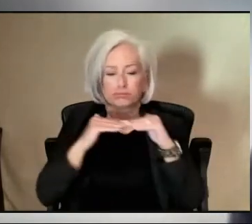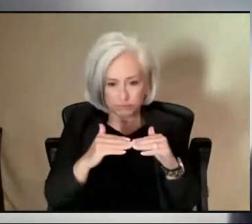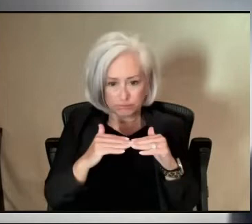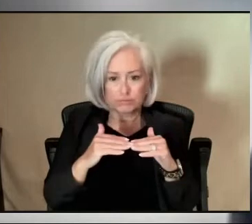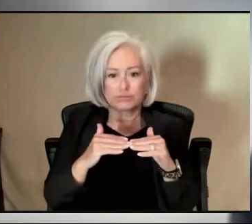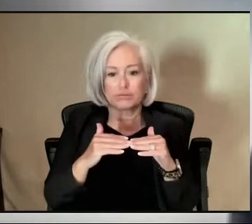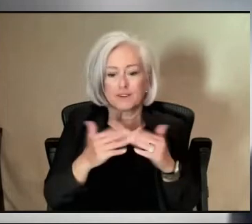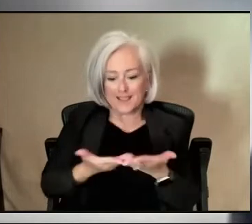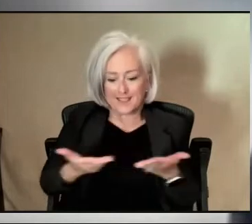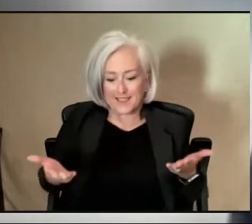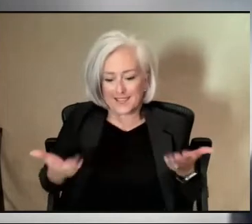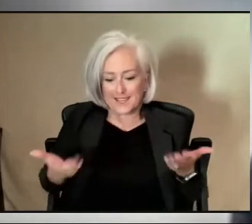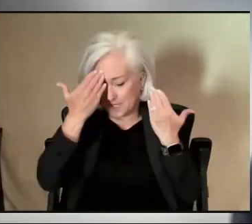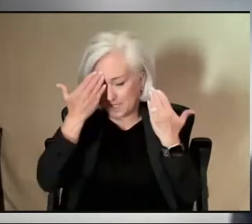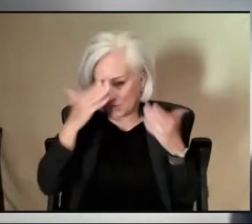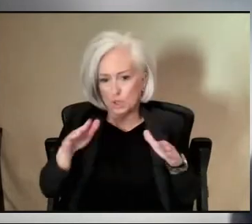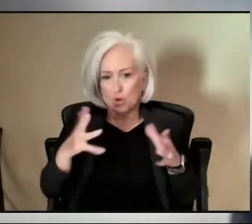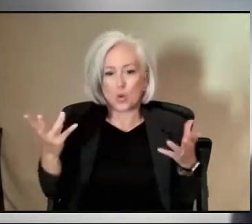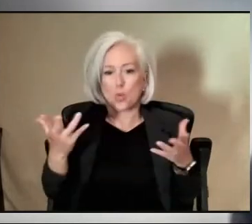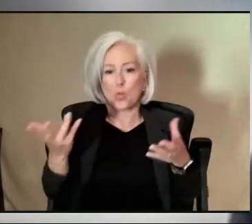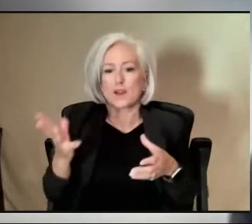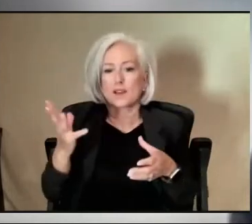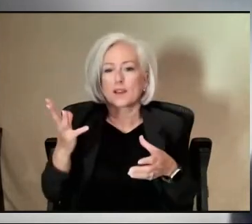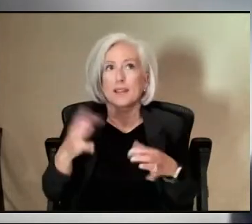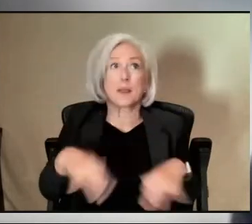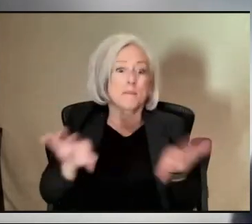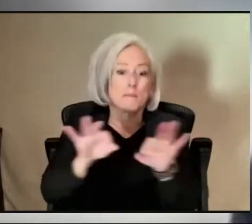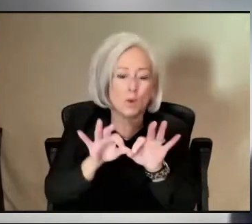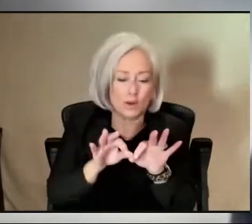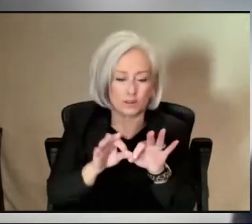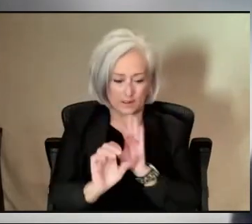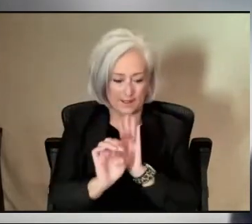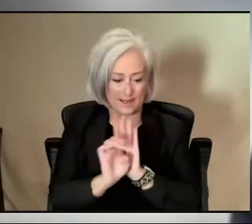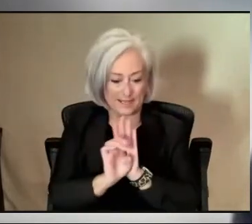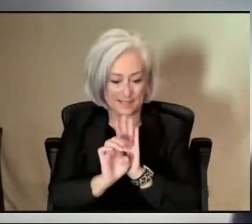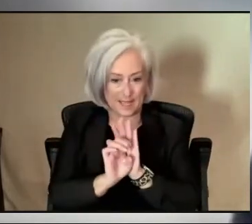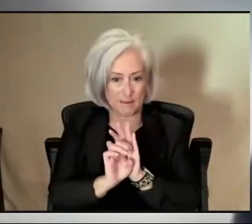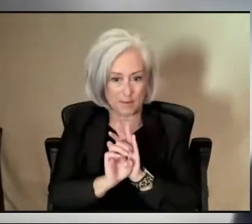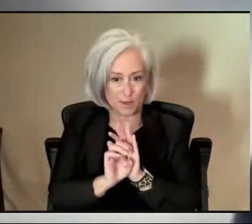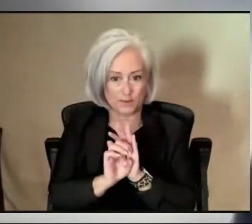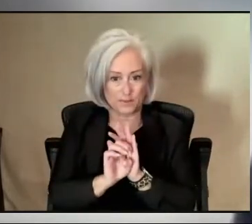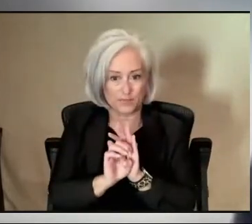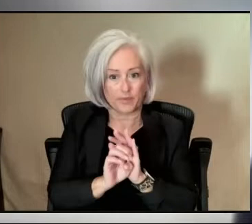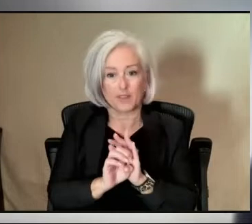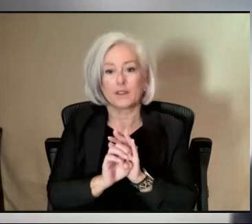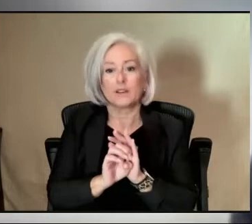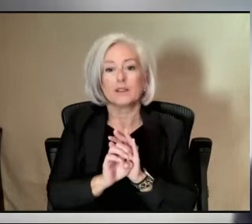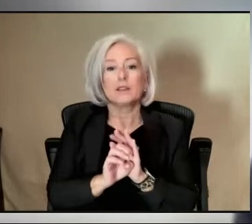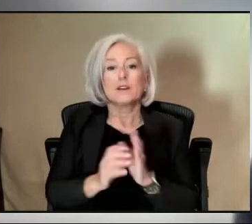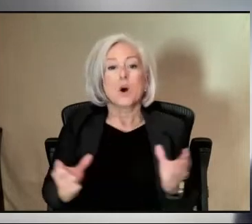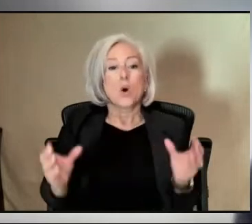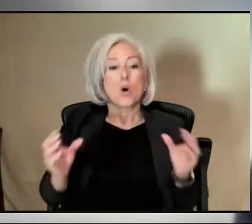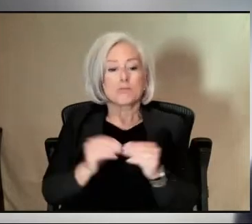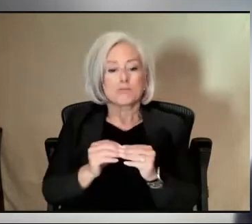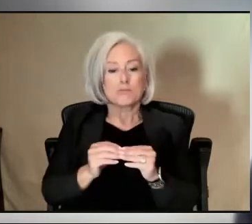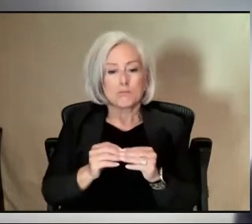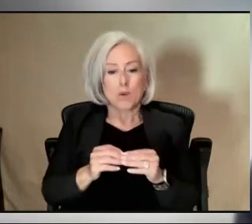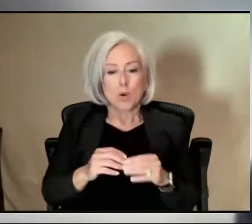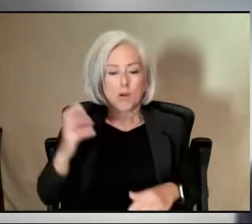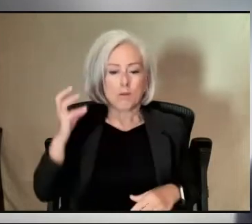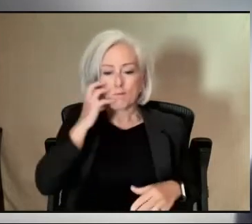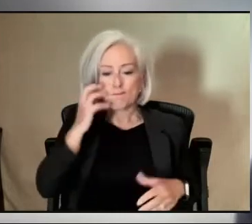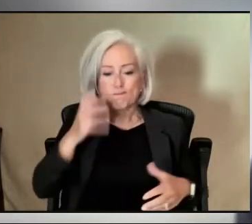not know are important. For example, having a high body weight might decrease your